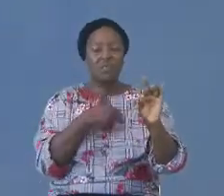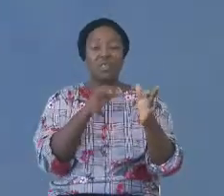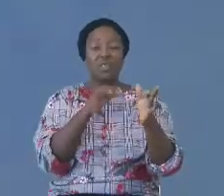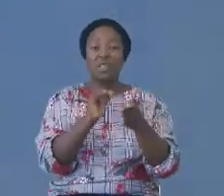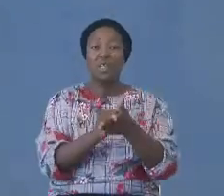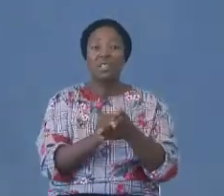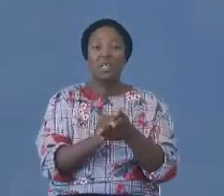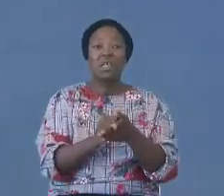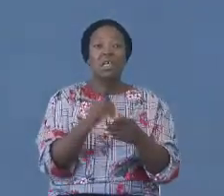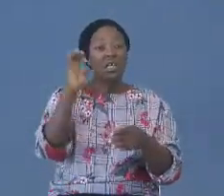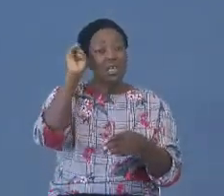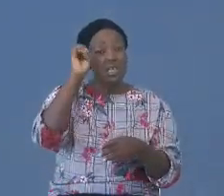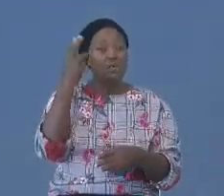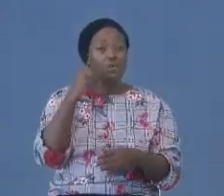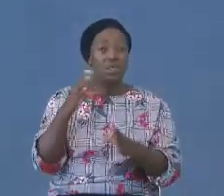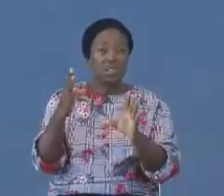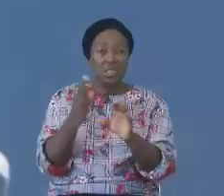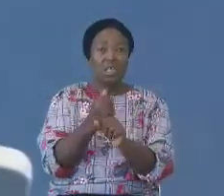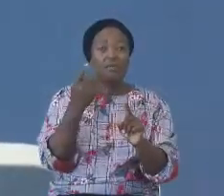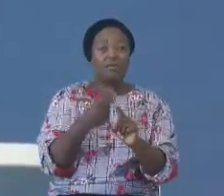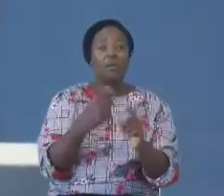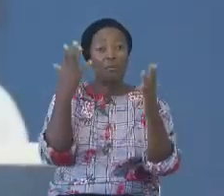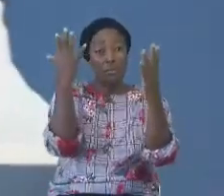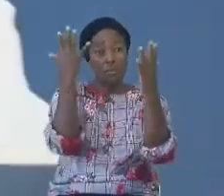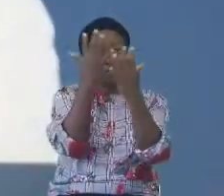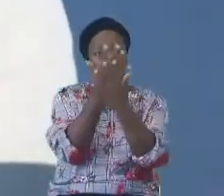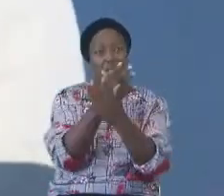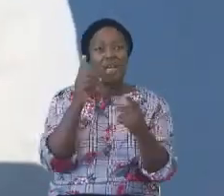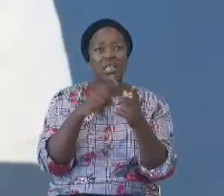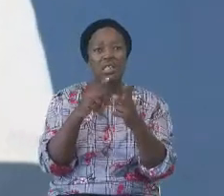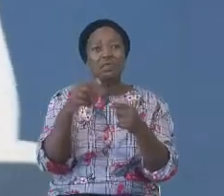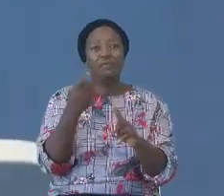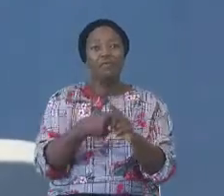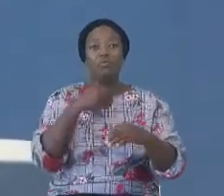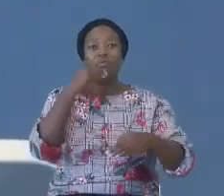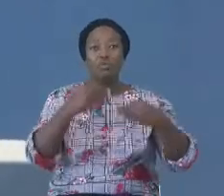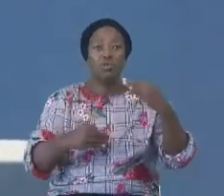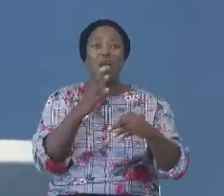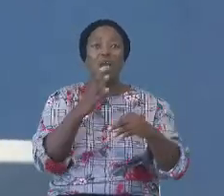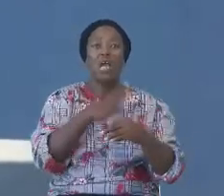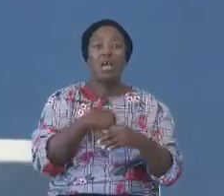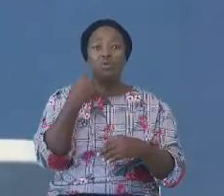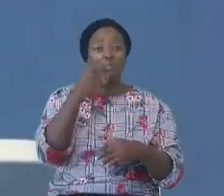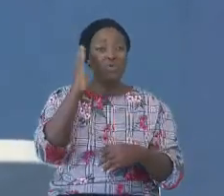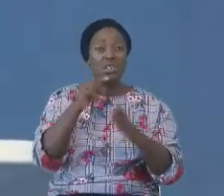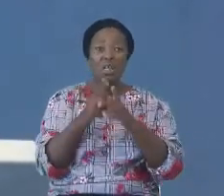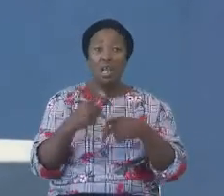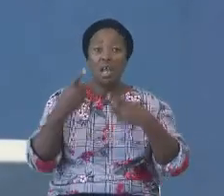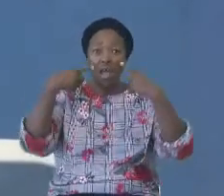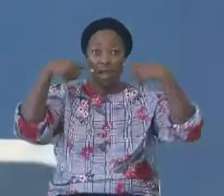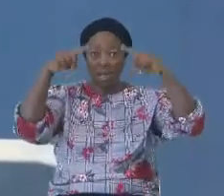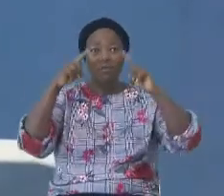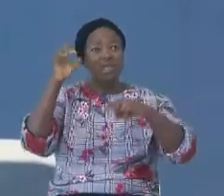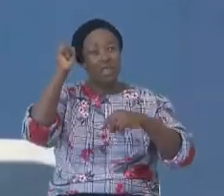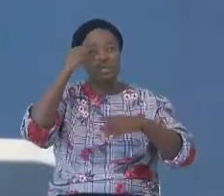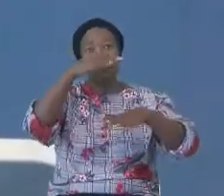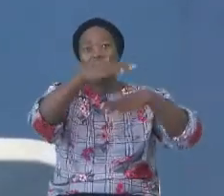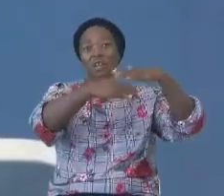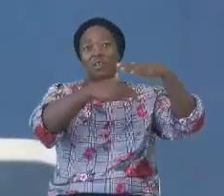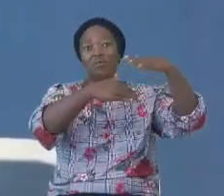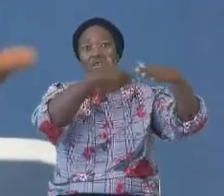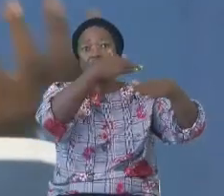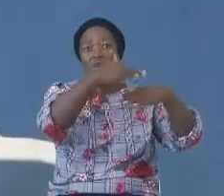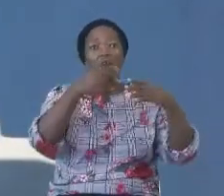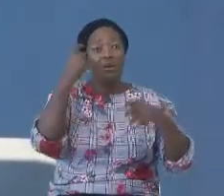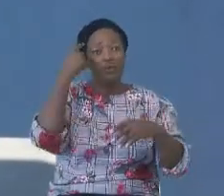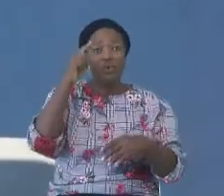in verse 8, it tells us in verse 8, it says, he was taken from prison and from